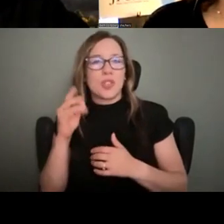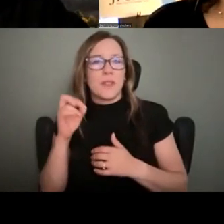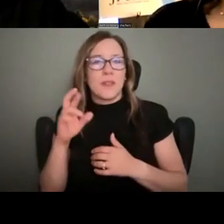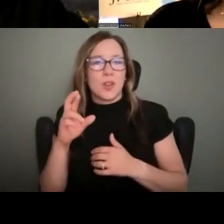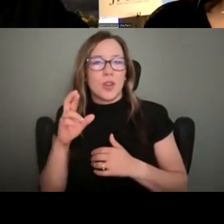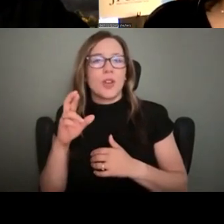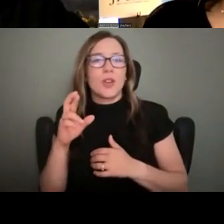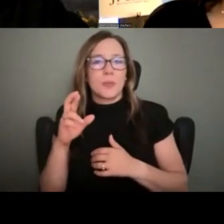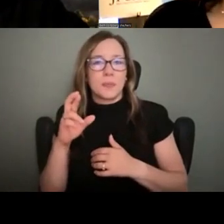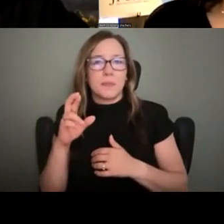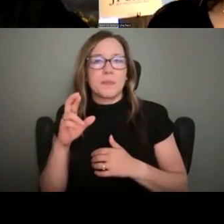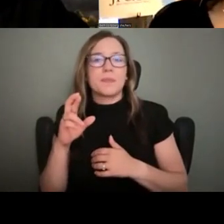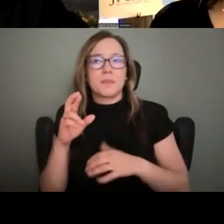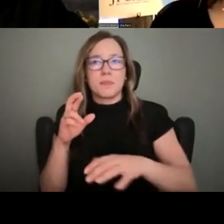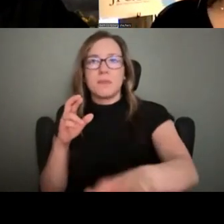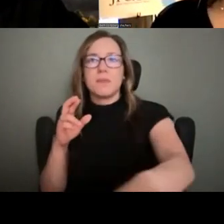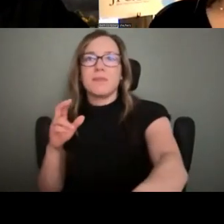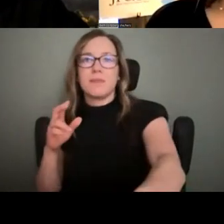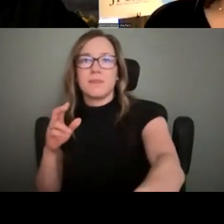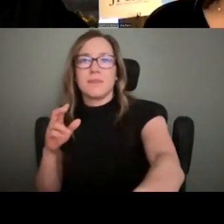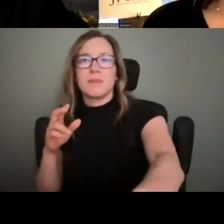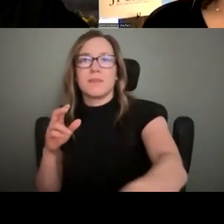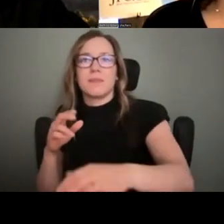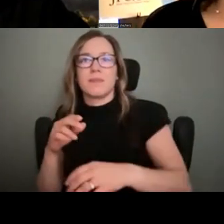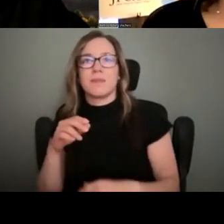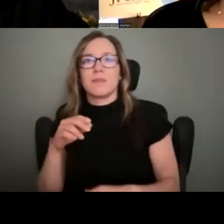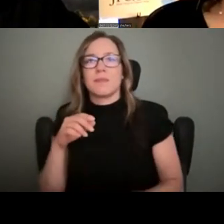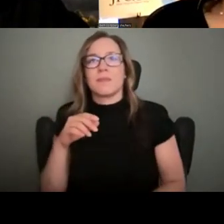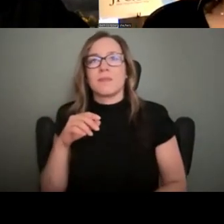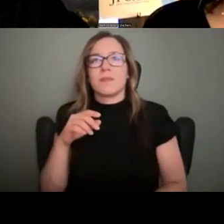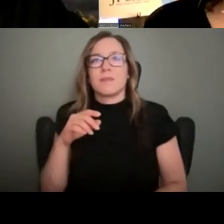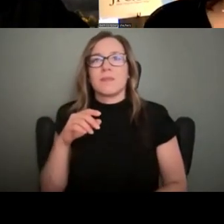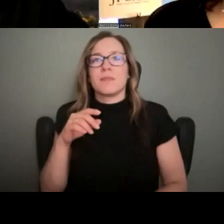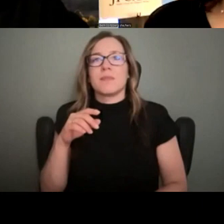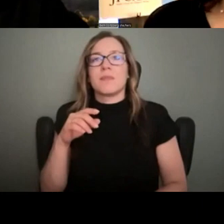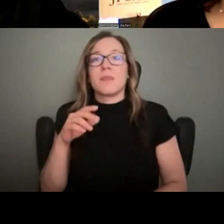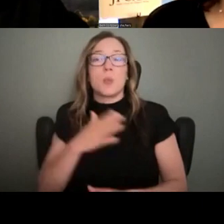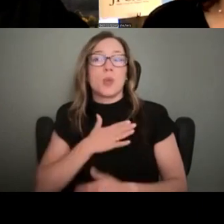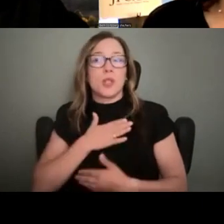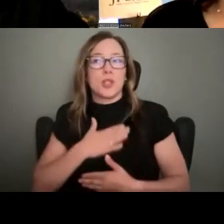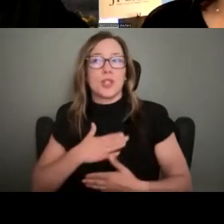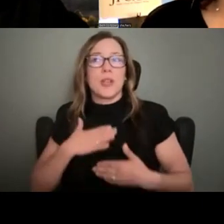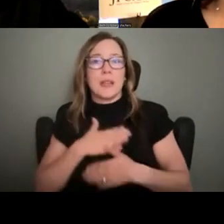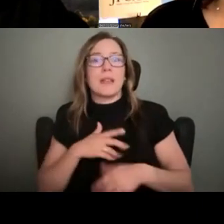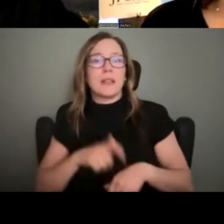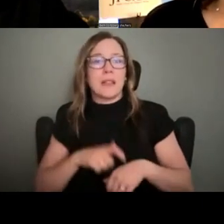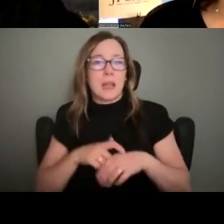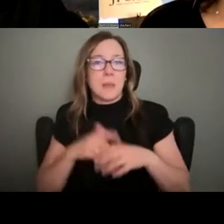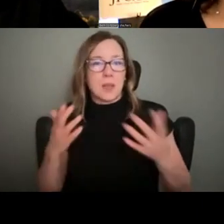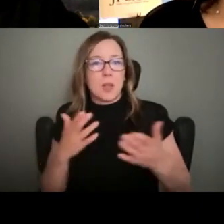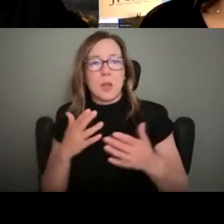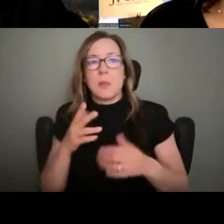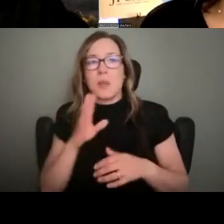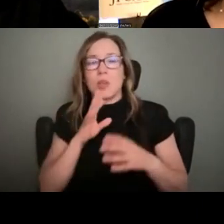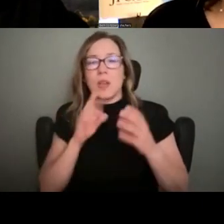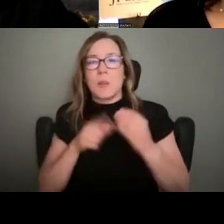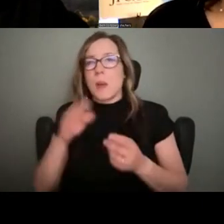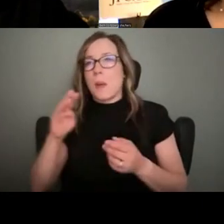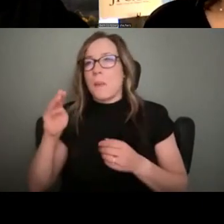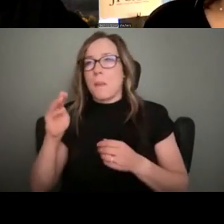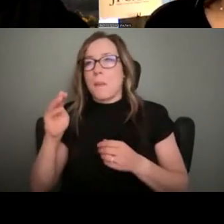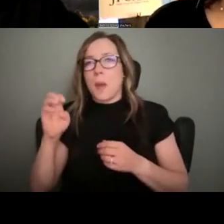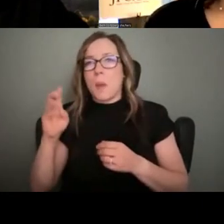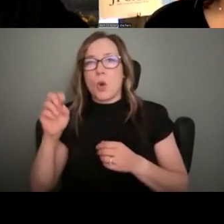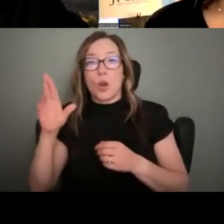Respite Squad, and I appreciate the opportunity to be with you all here. I'm going to talk about memory cafes, which